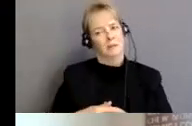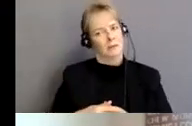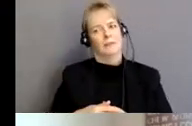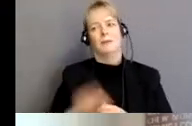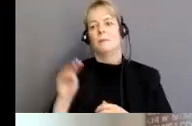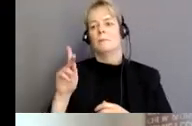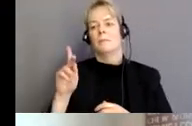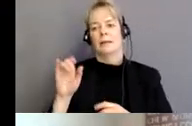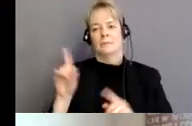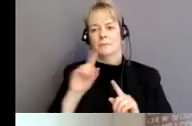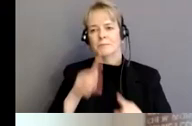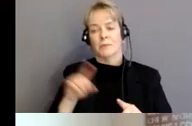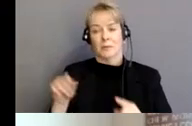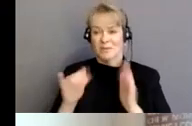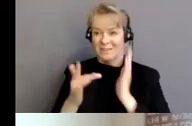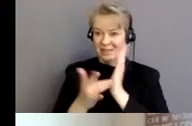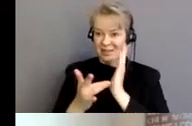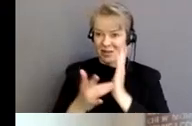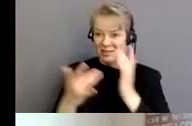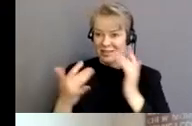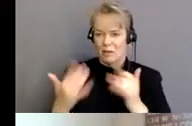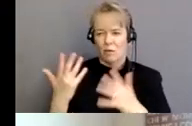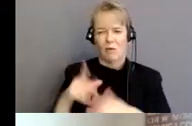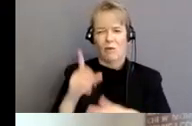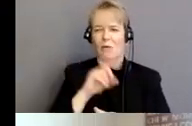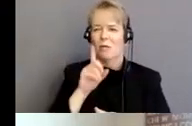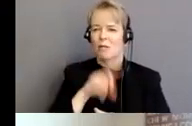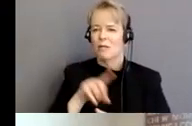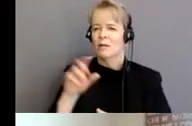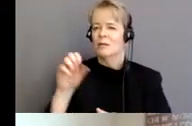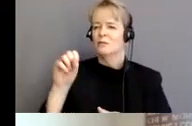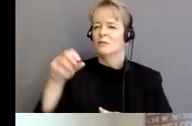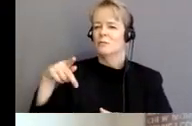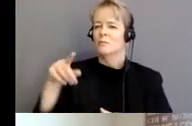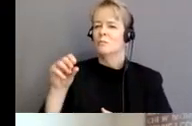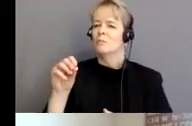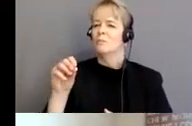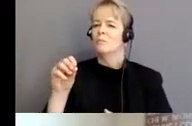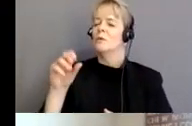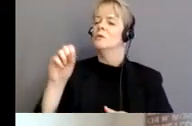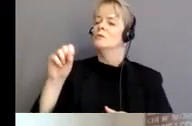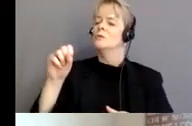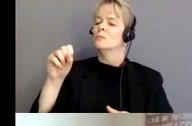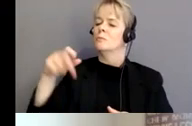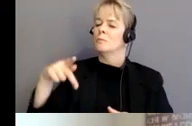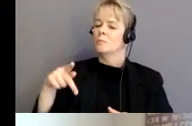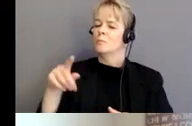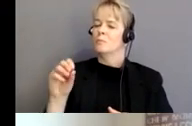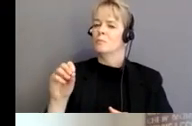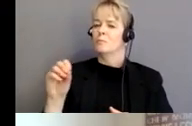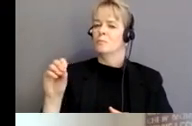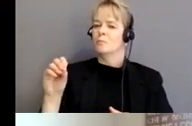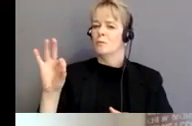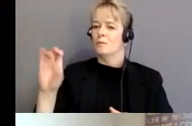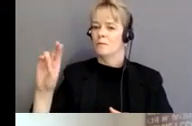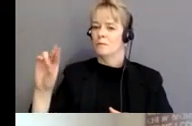almost impossible to know who's calling you, because they call it spoofing. They can use electronic means to make it look like they're